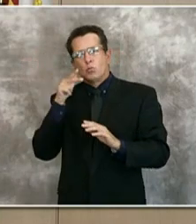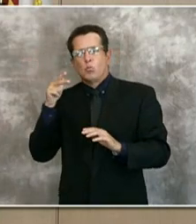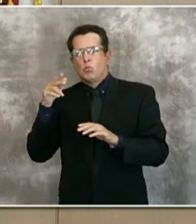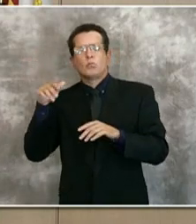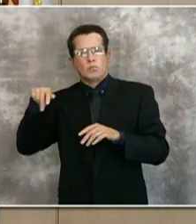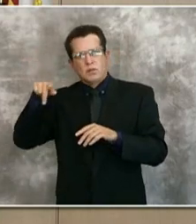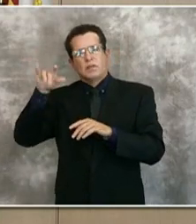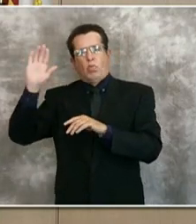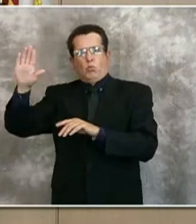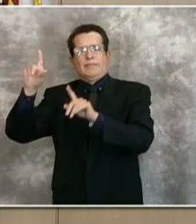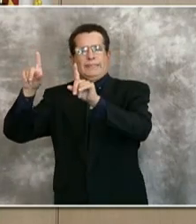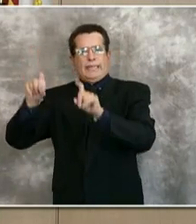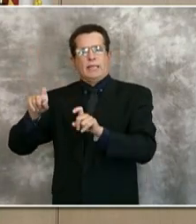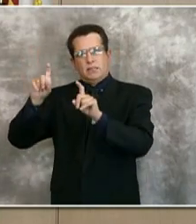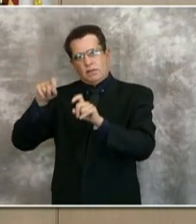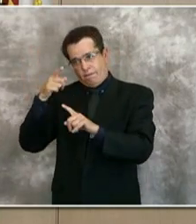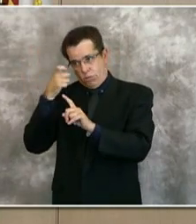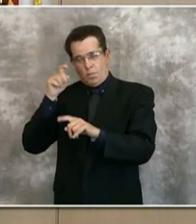sites, there's a